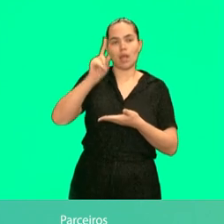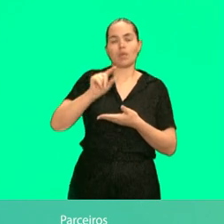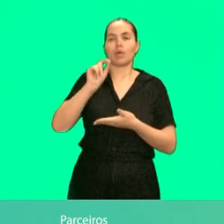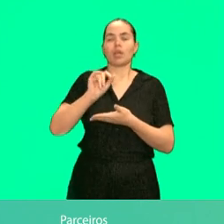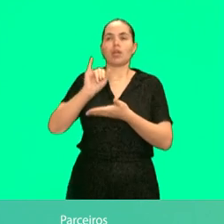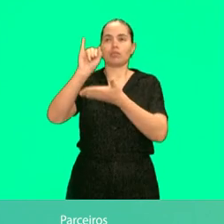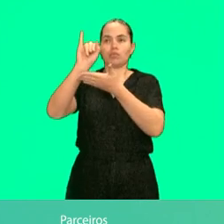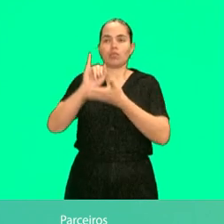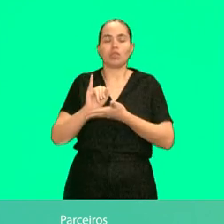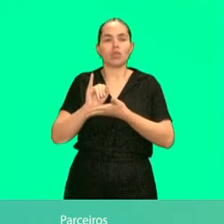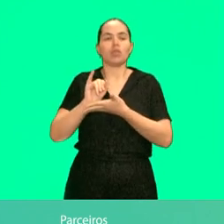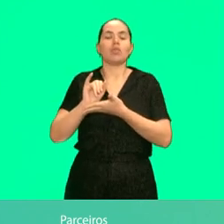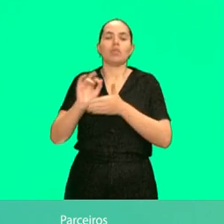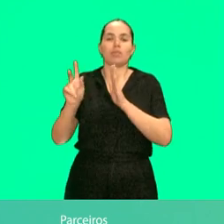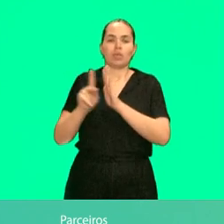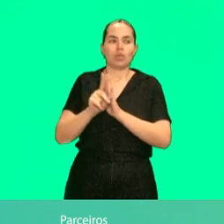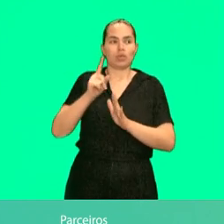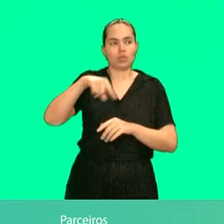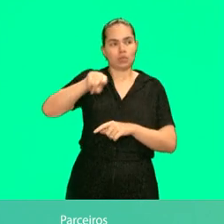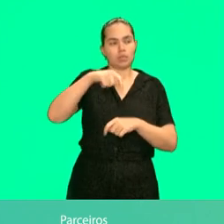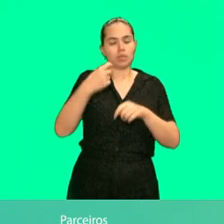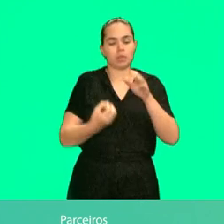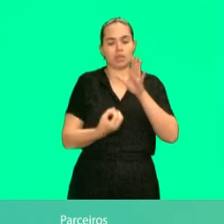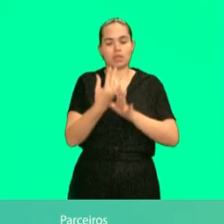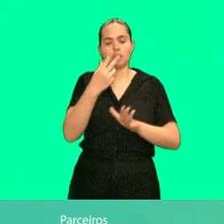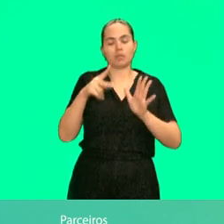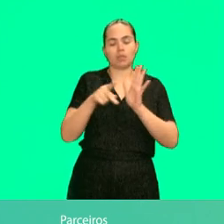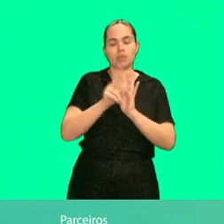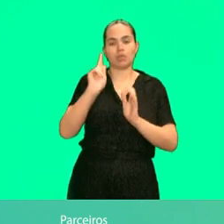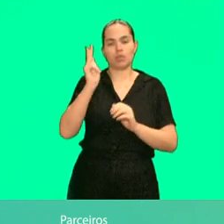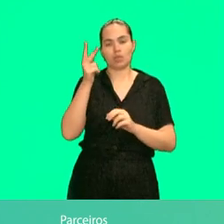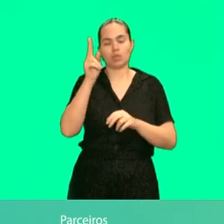of the fertilizers are imported. So we need